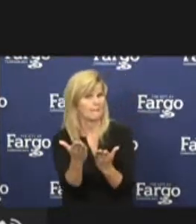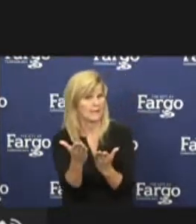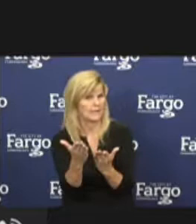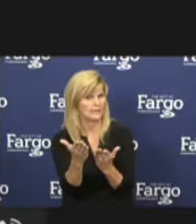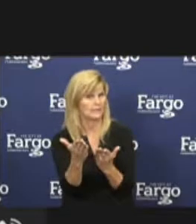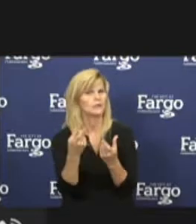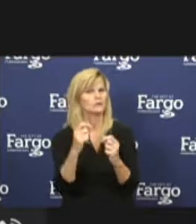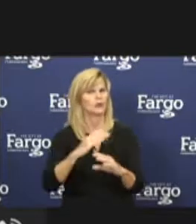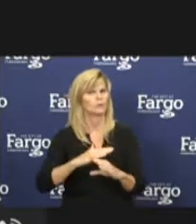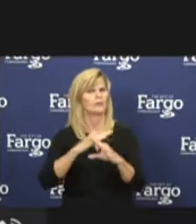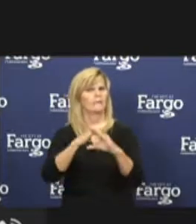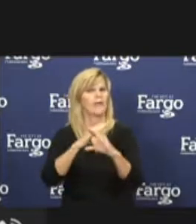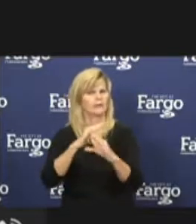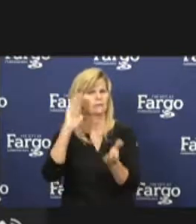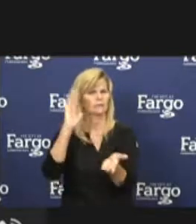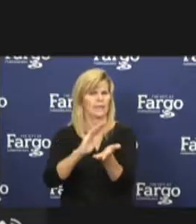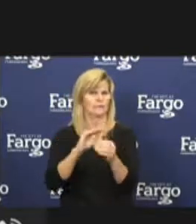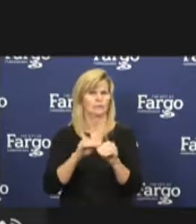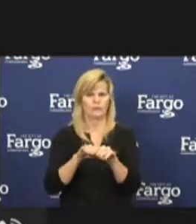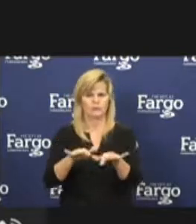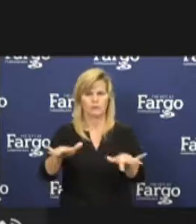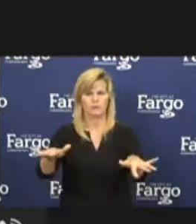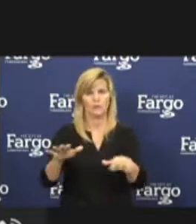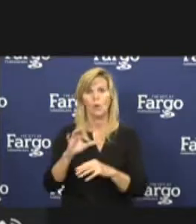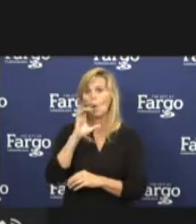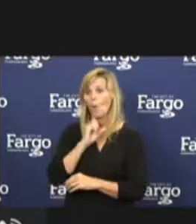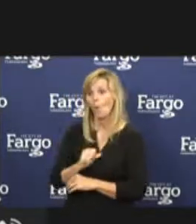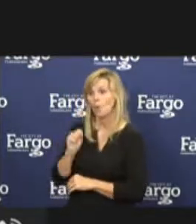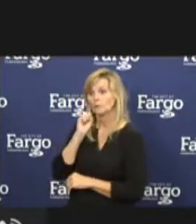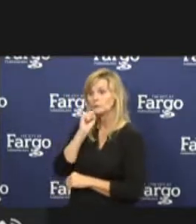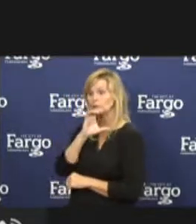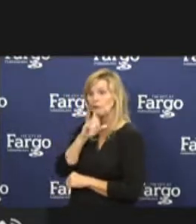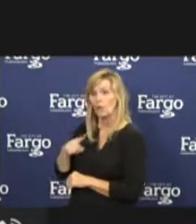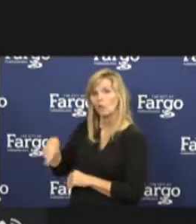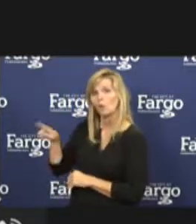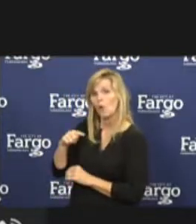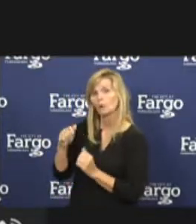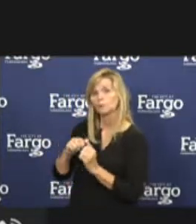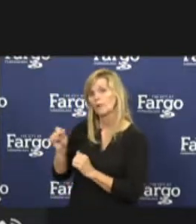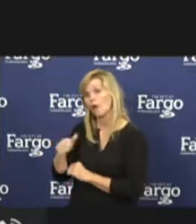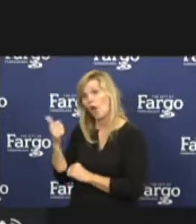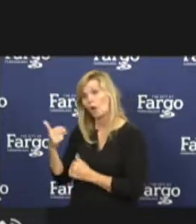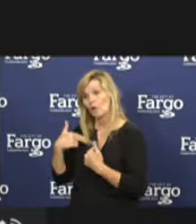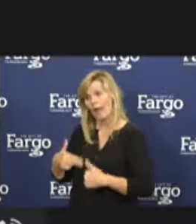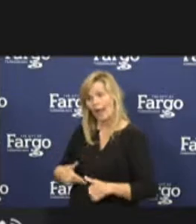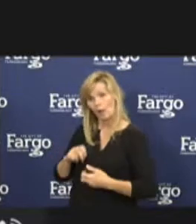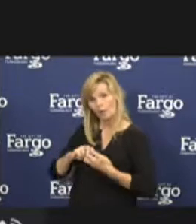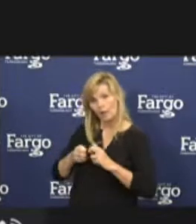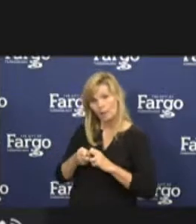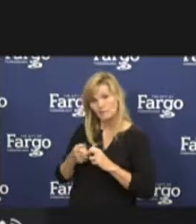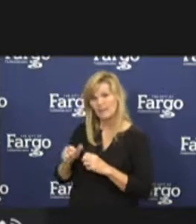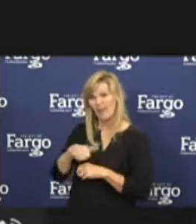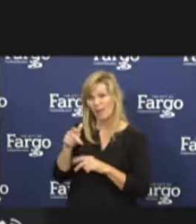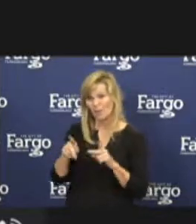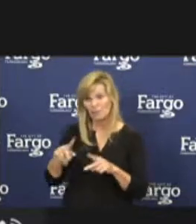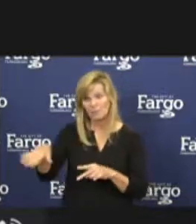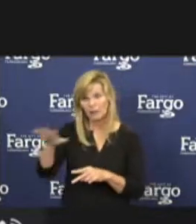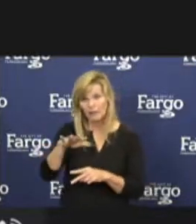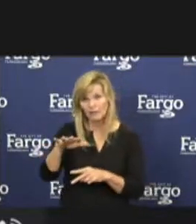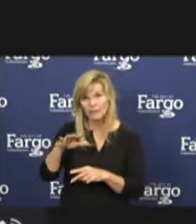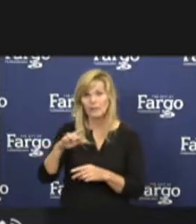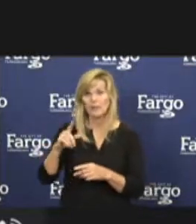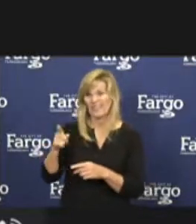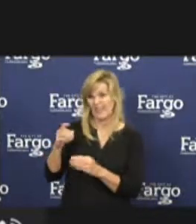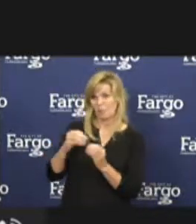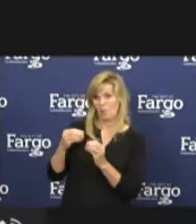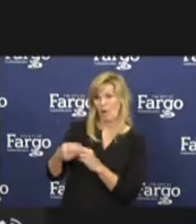prevent transmission. And older adults, those with underlying health conditions, and other populations at heightened risk